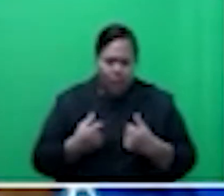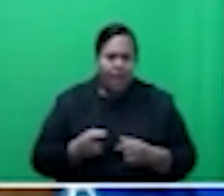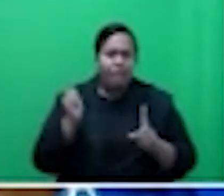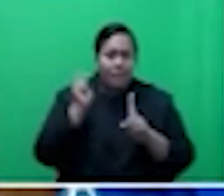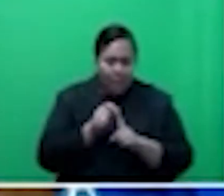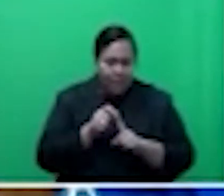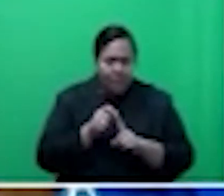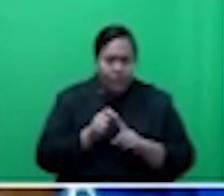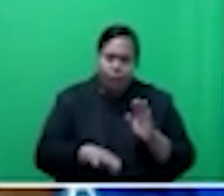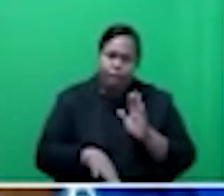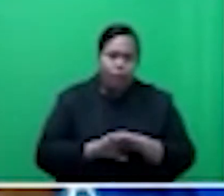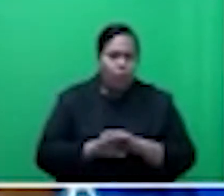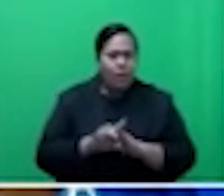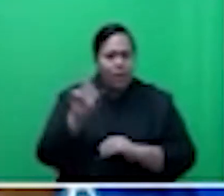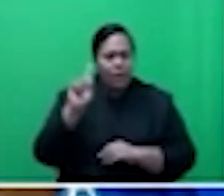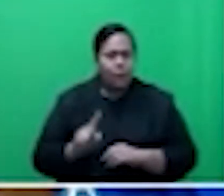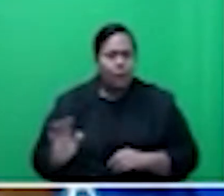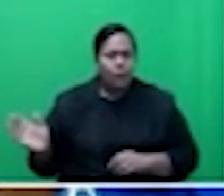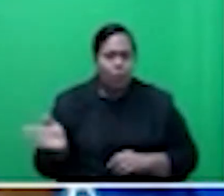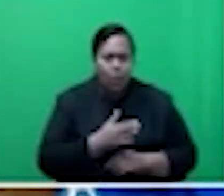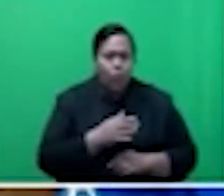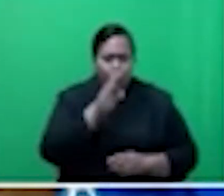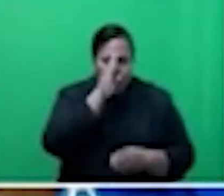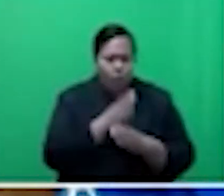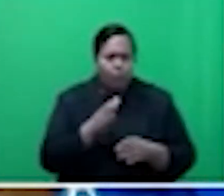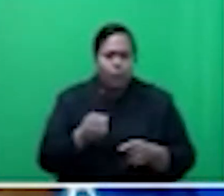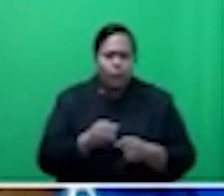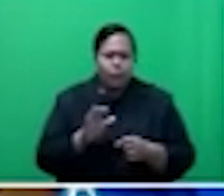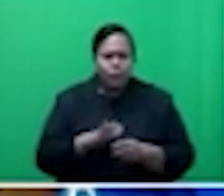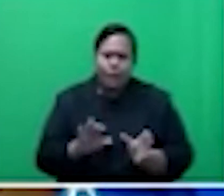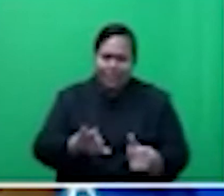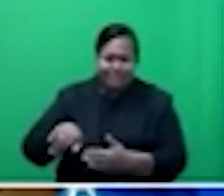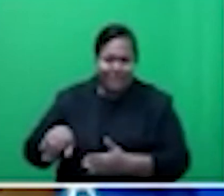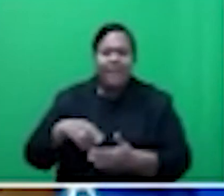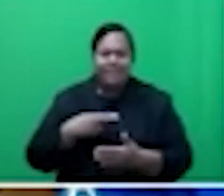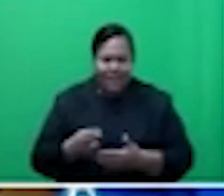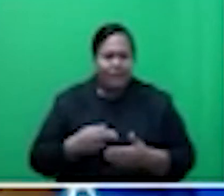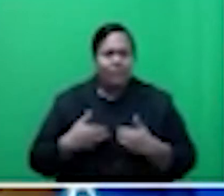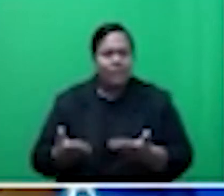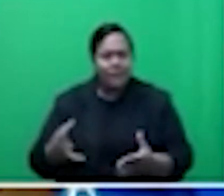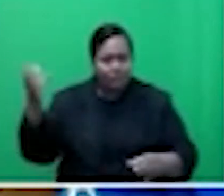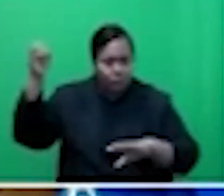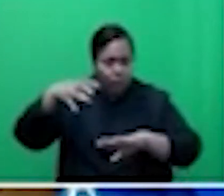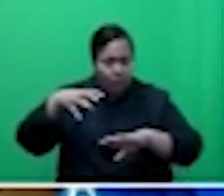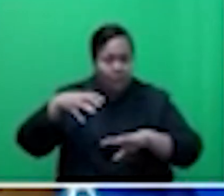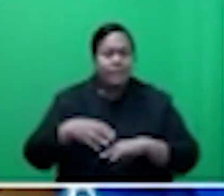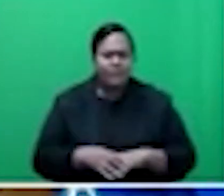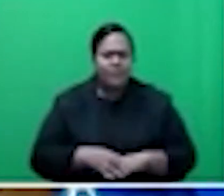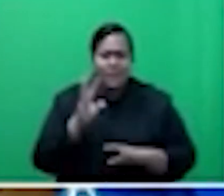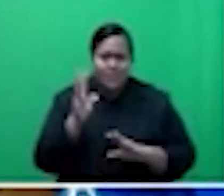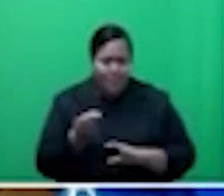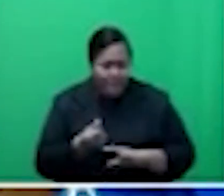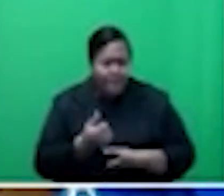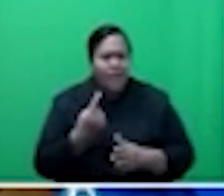we hope to remove all those diesel engines and replace it with something that uses renewable energy. In some cases, it will be a hybrid situation, as we